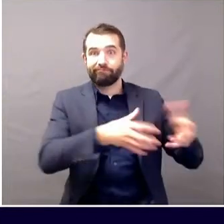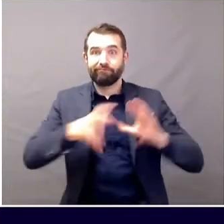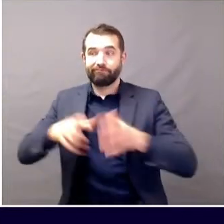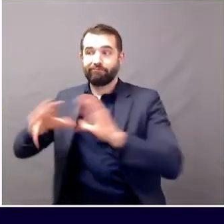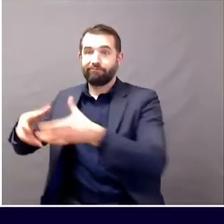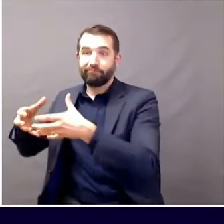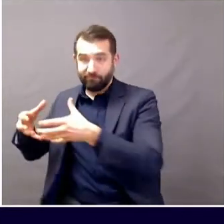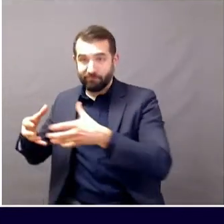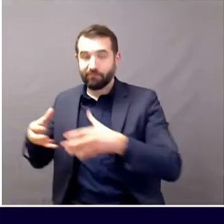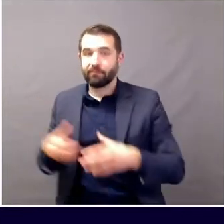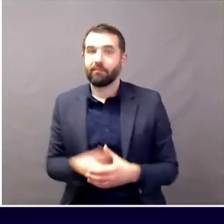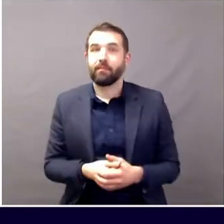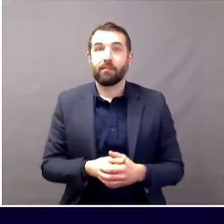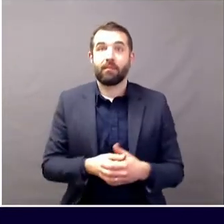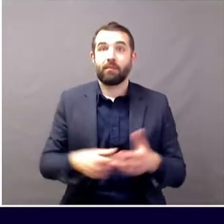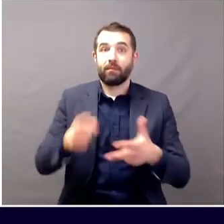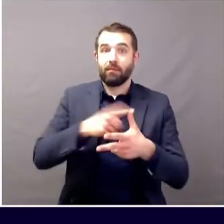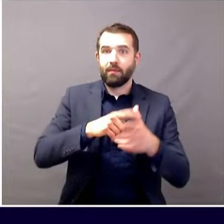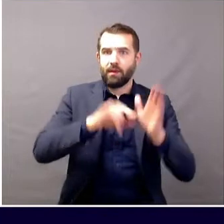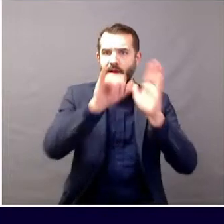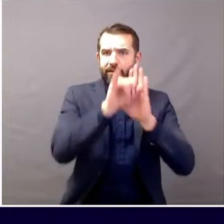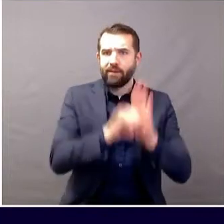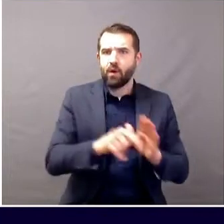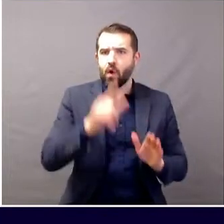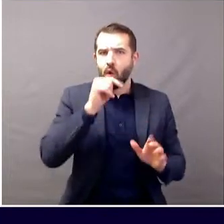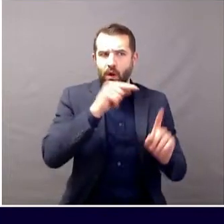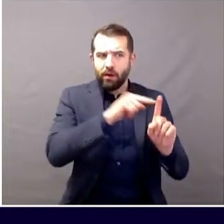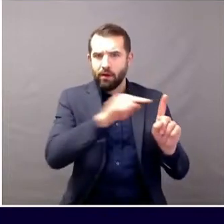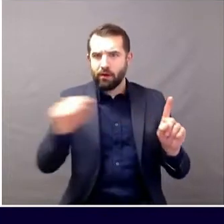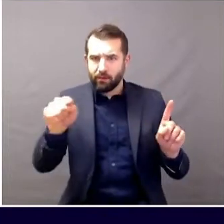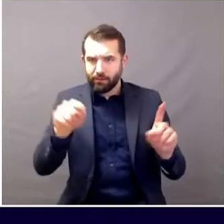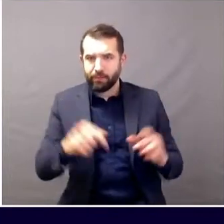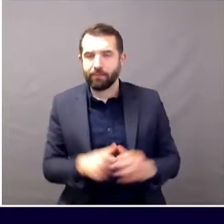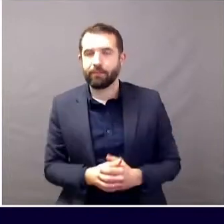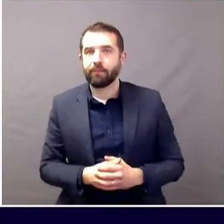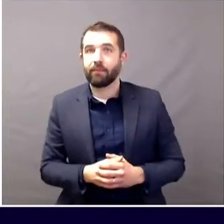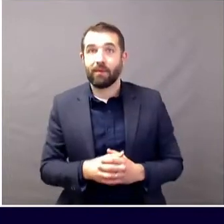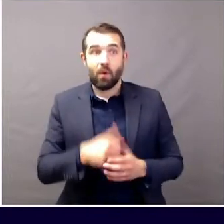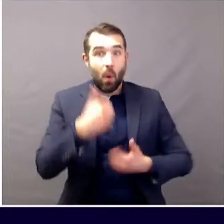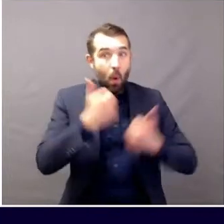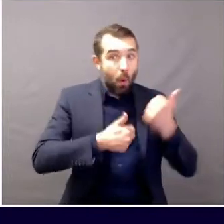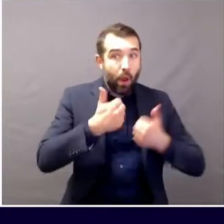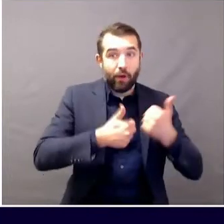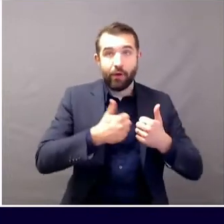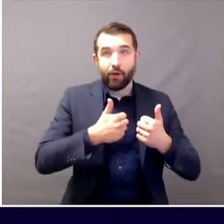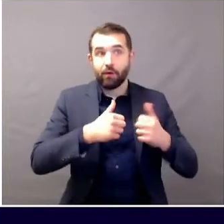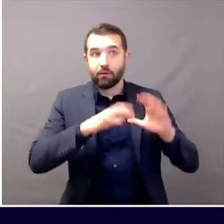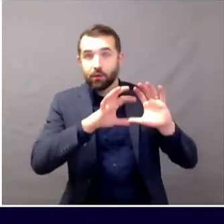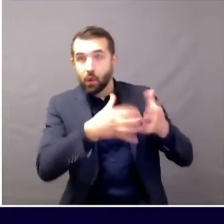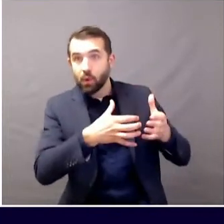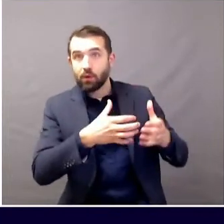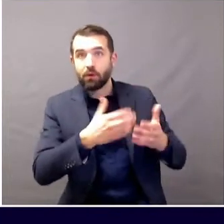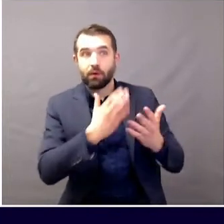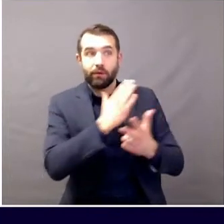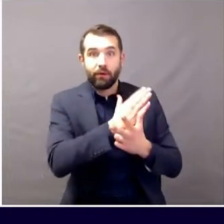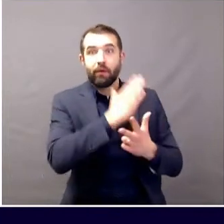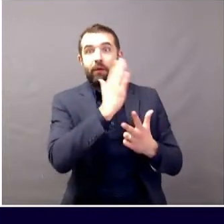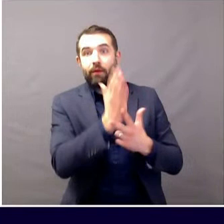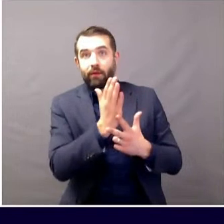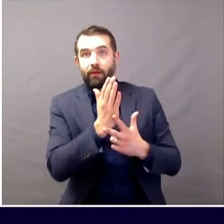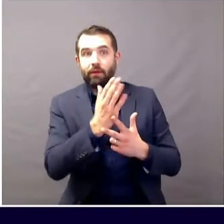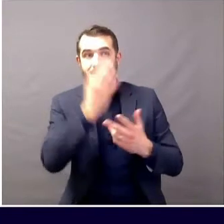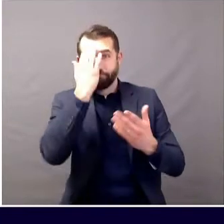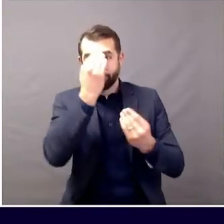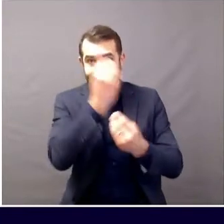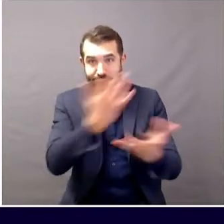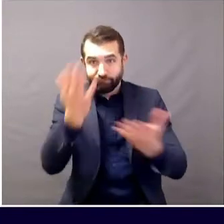is identification. Who are we talking about? What ring of the circle we're in. Number 2, notification, the